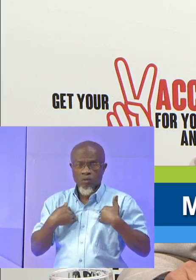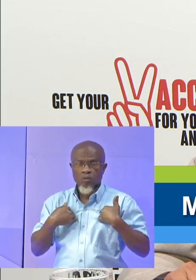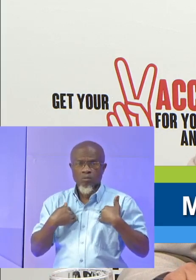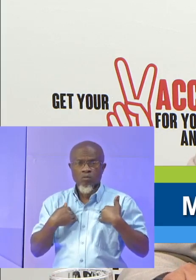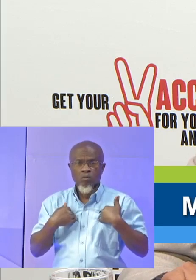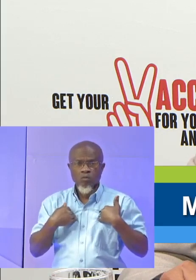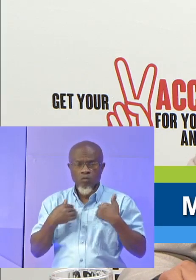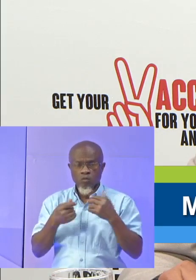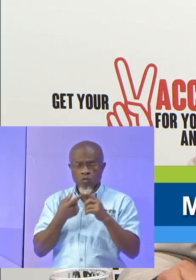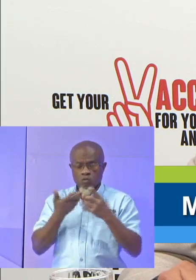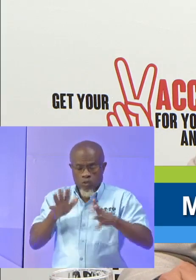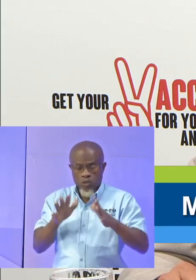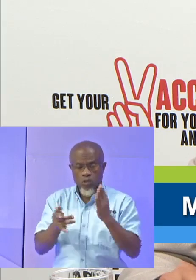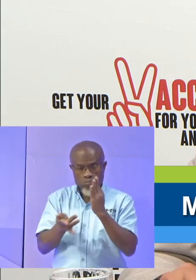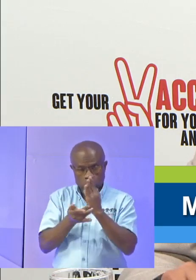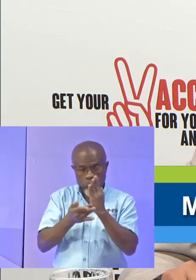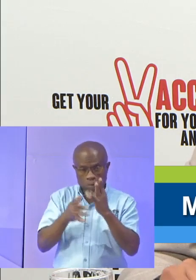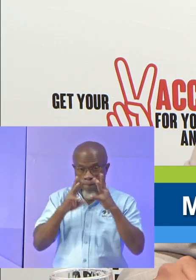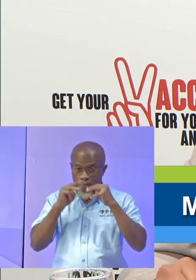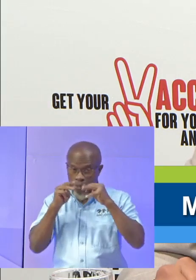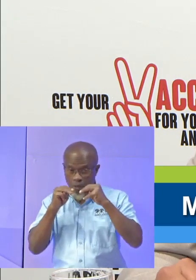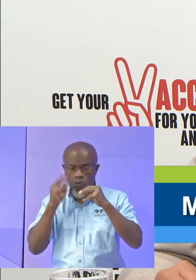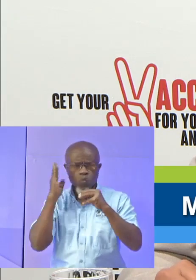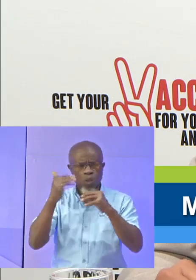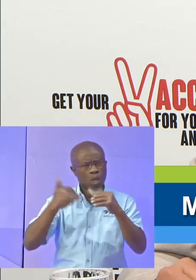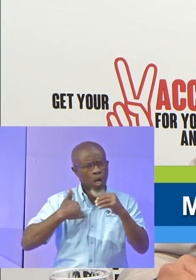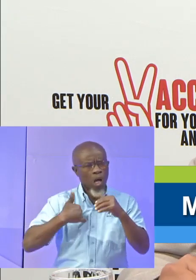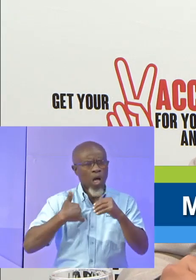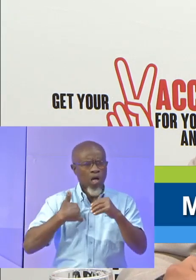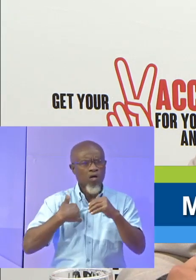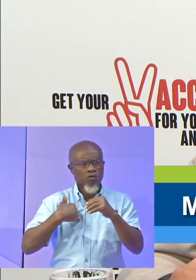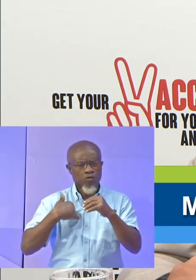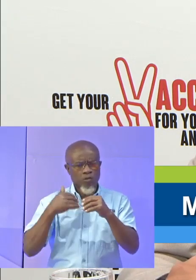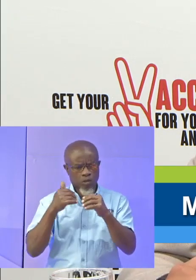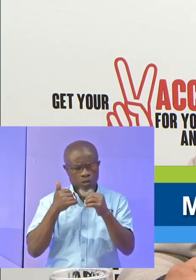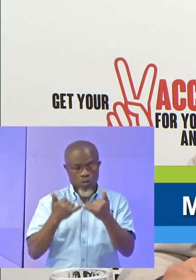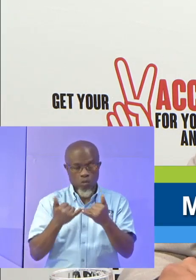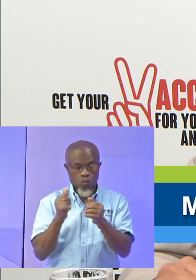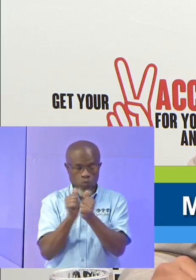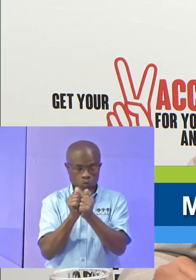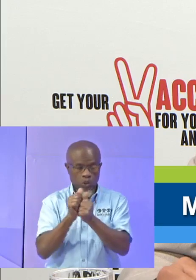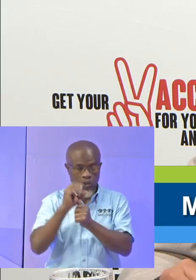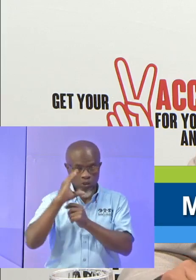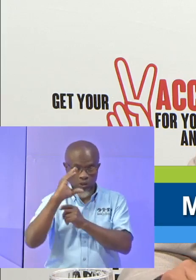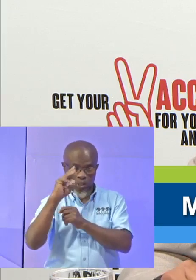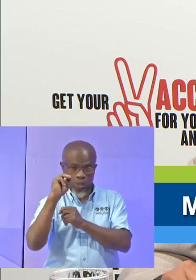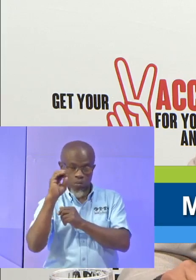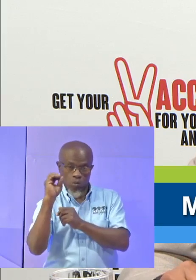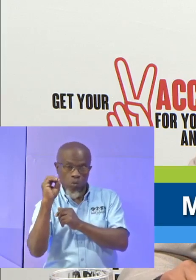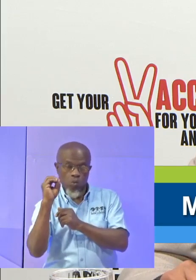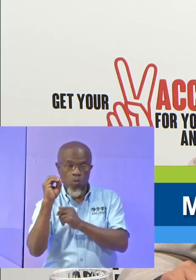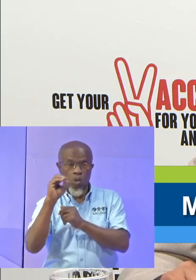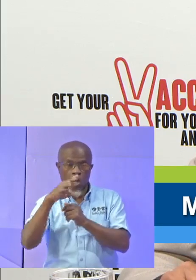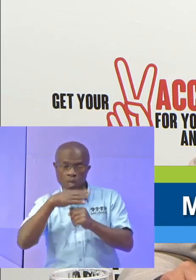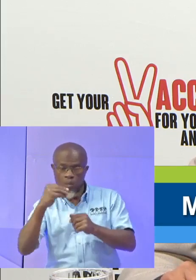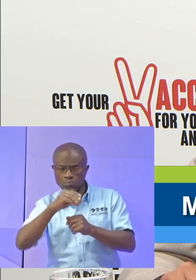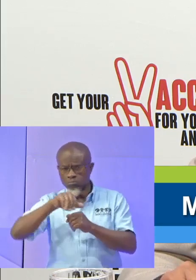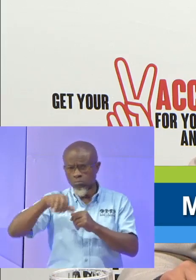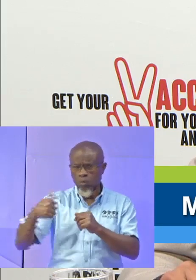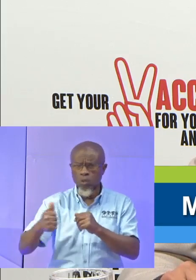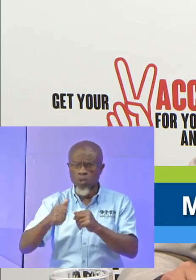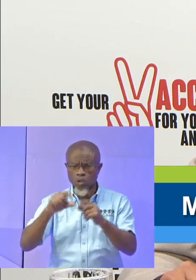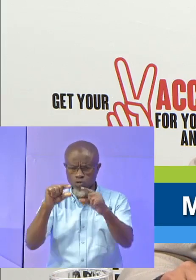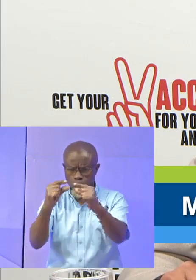meetings, we will convene a meeting via the Office of the Chief Medical Officer with other stakeholders like